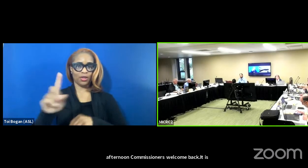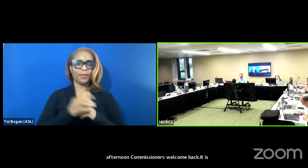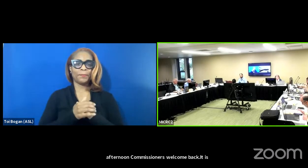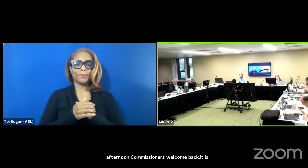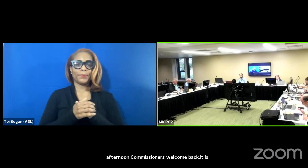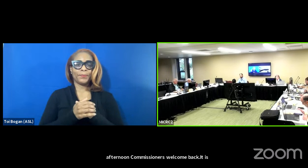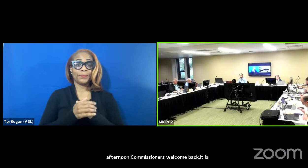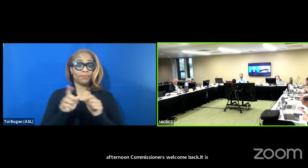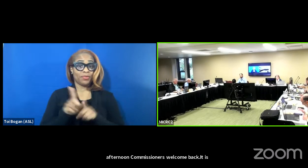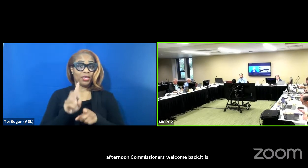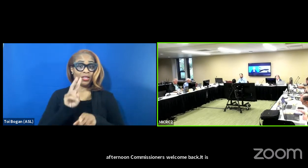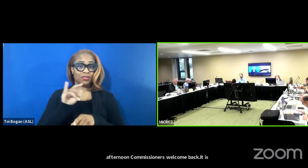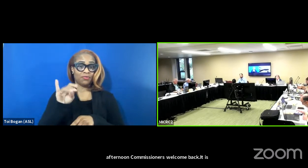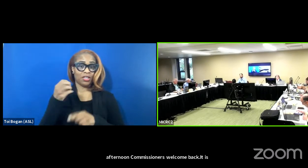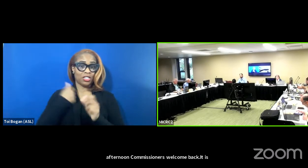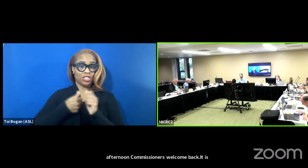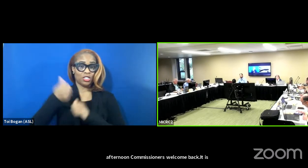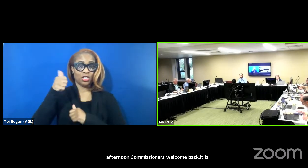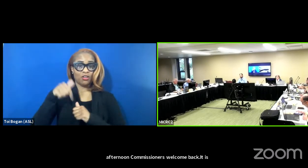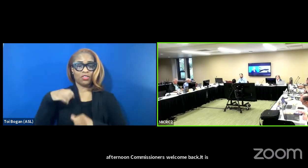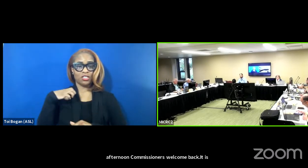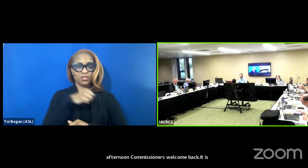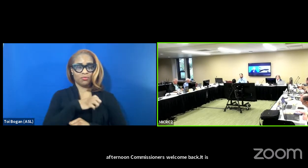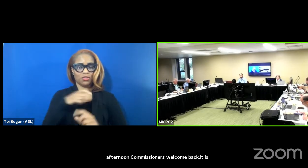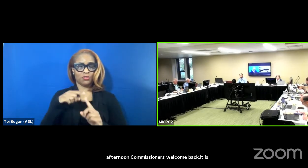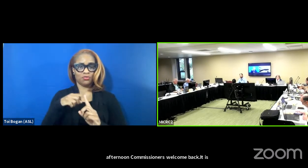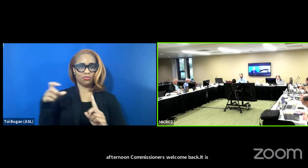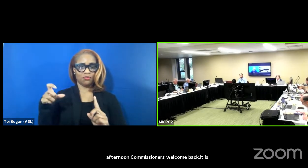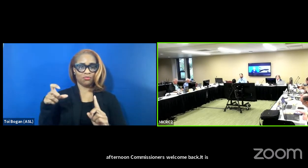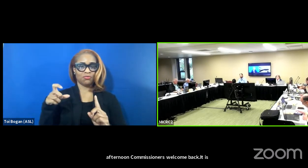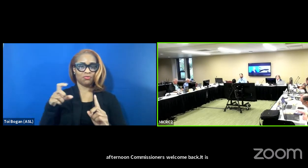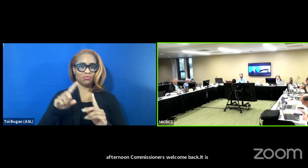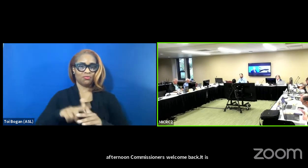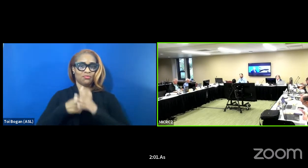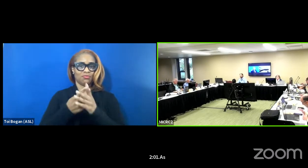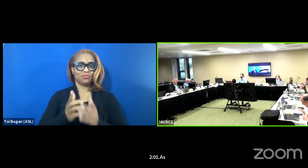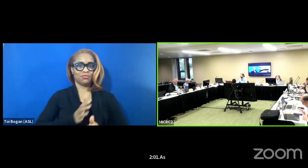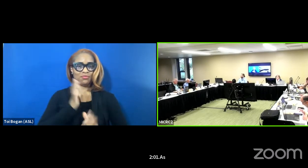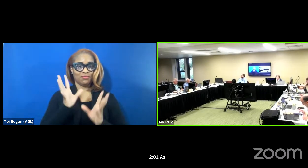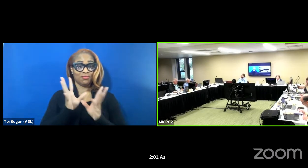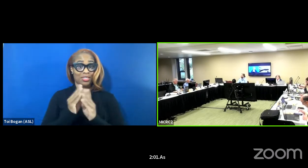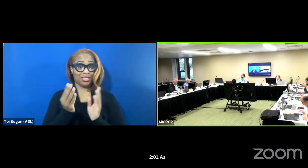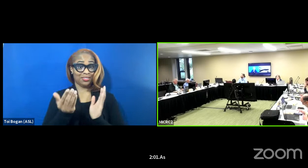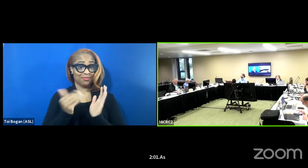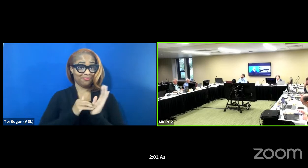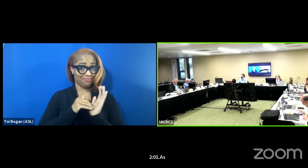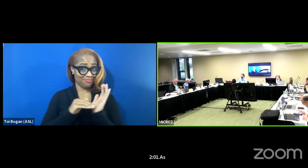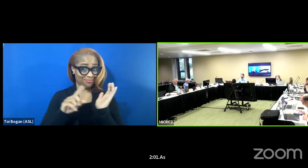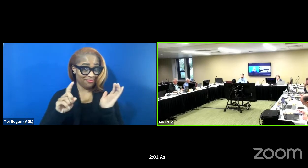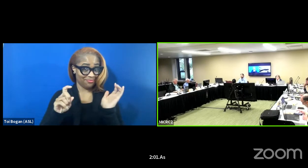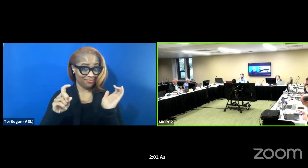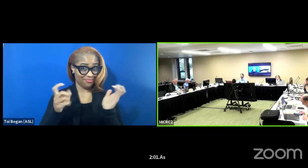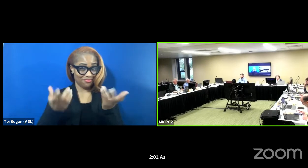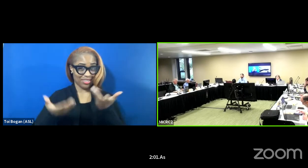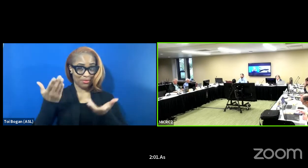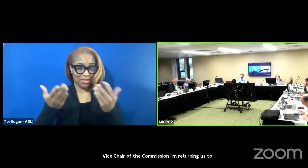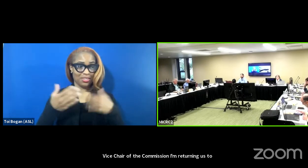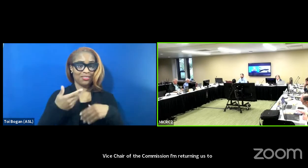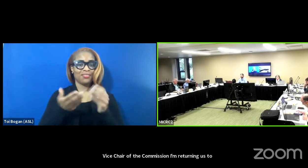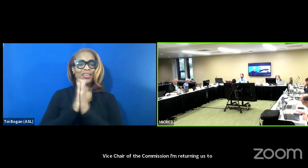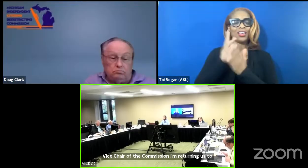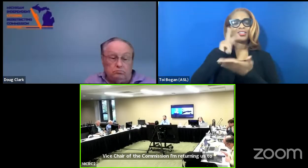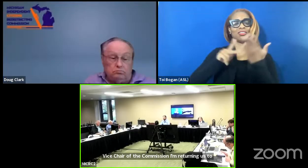i am as vice chair of the commission i'm returning us to order maybe and um we'll ask the